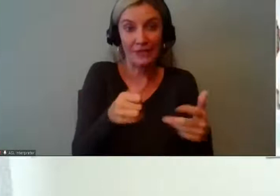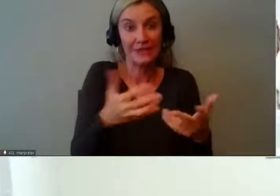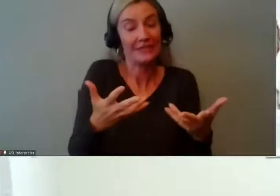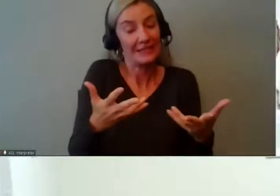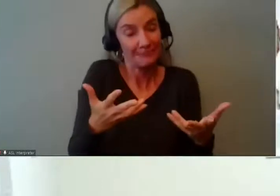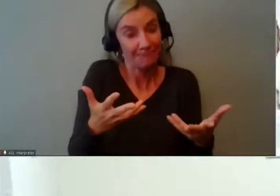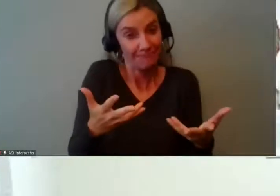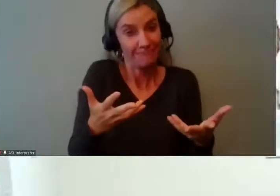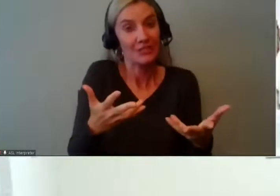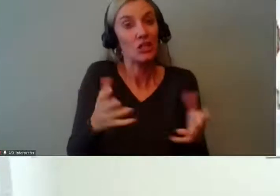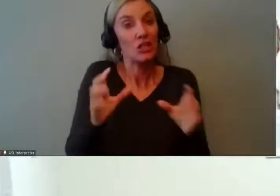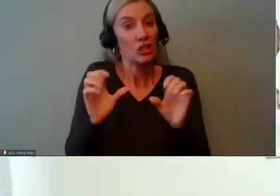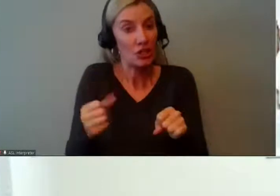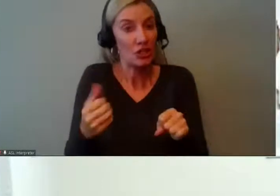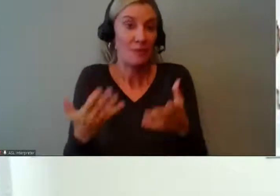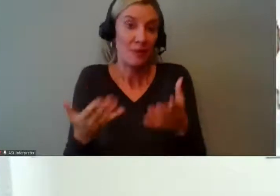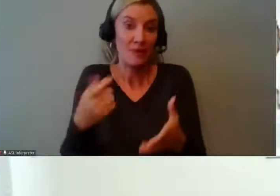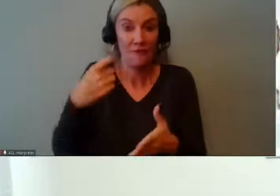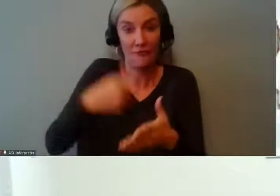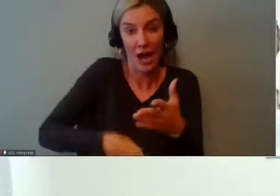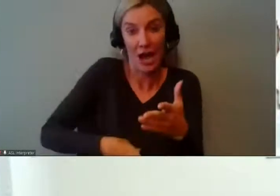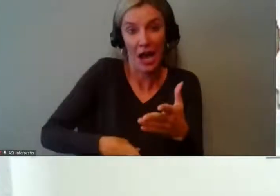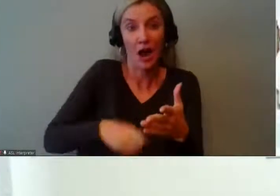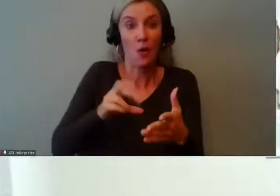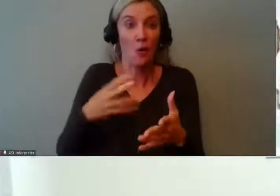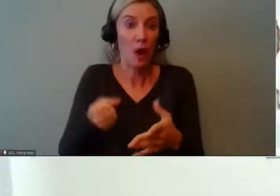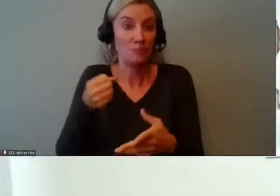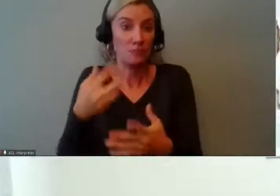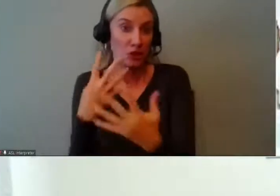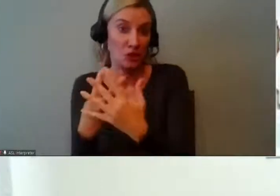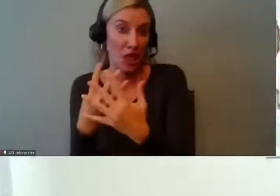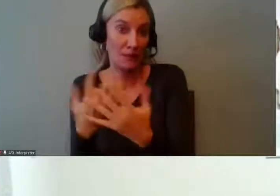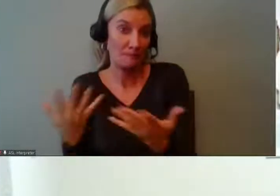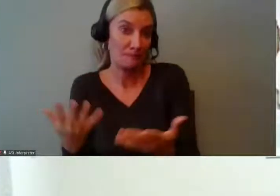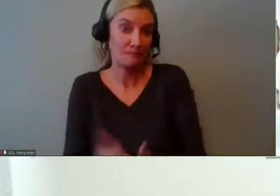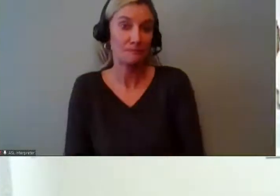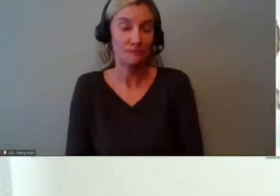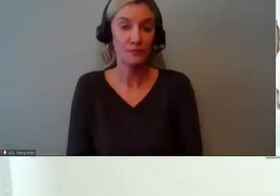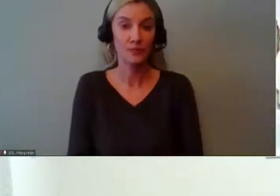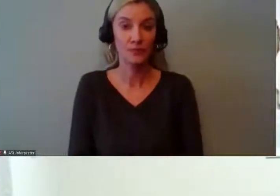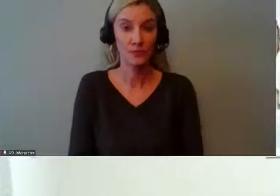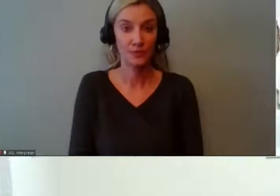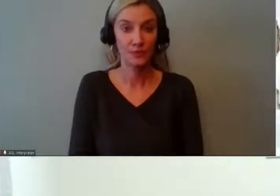subject to potential fine or even imprisonment.